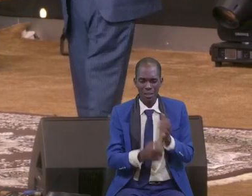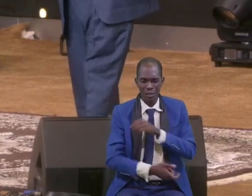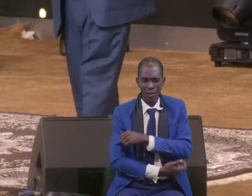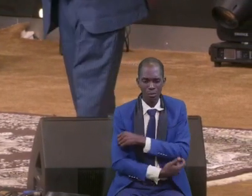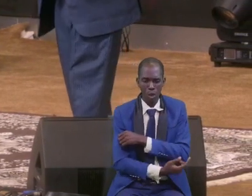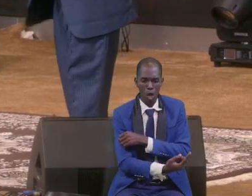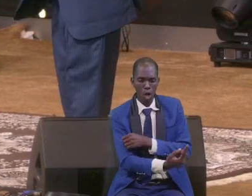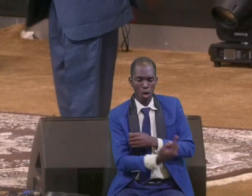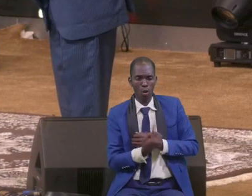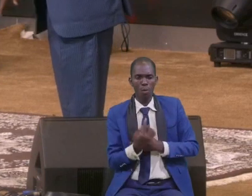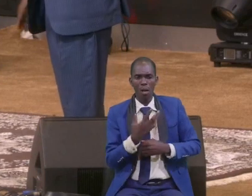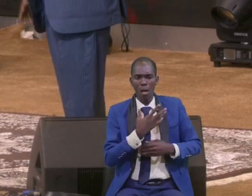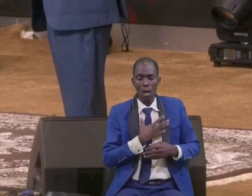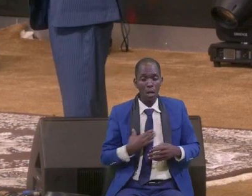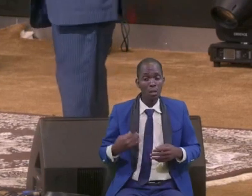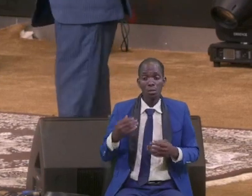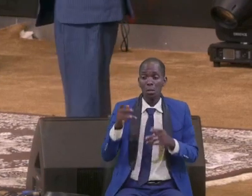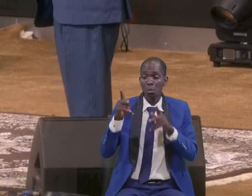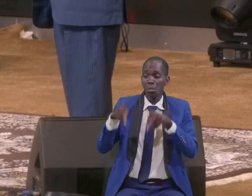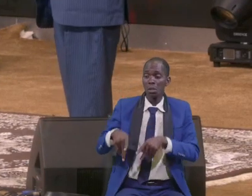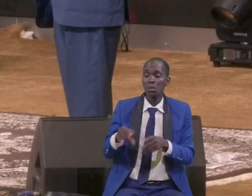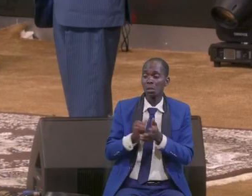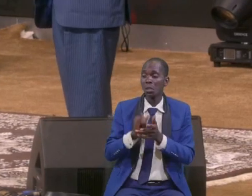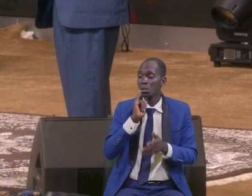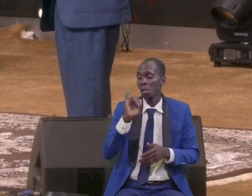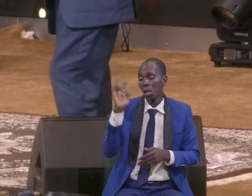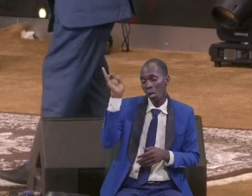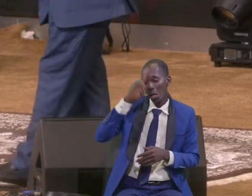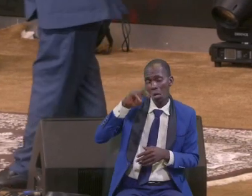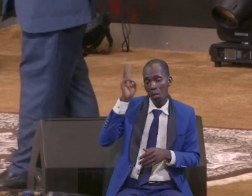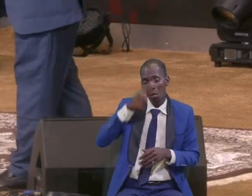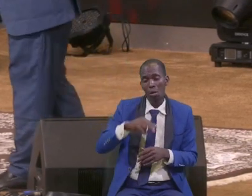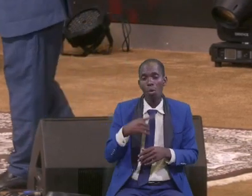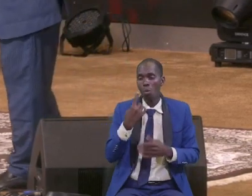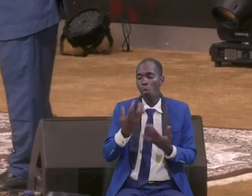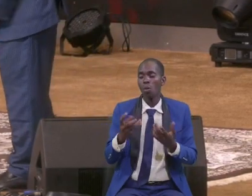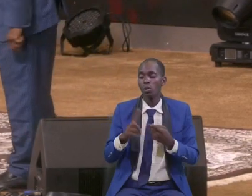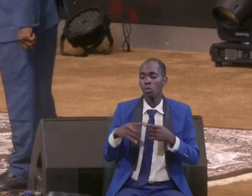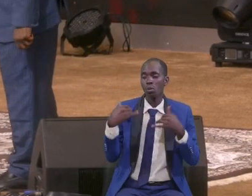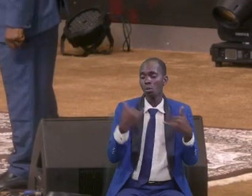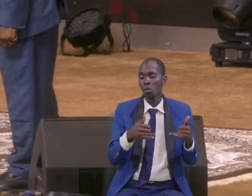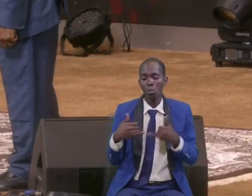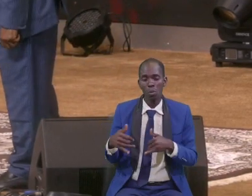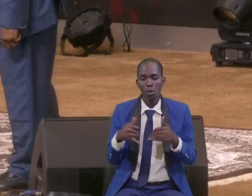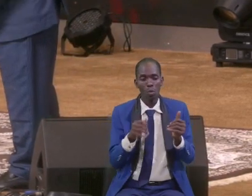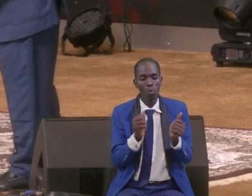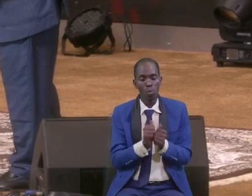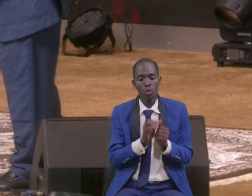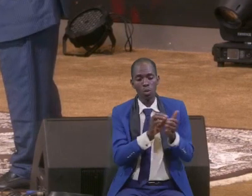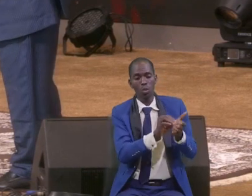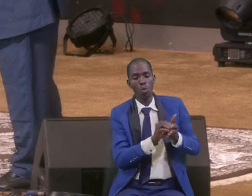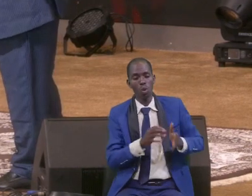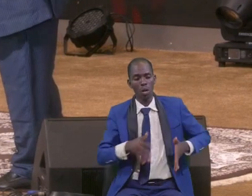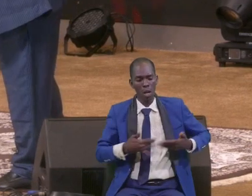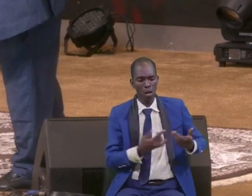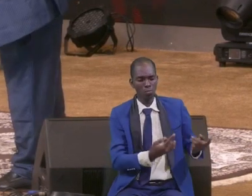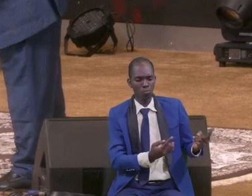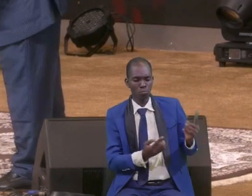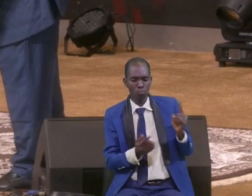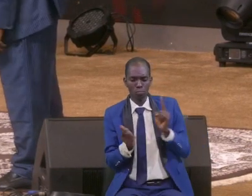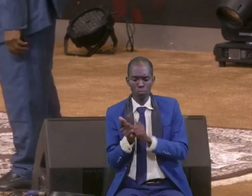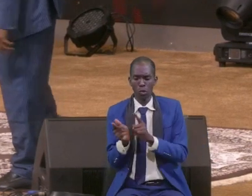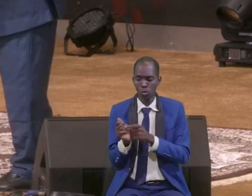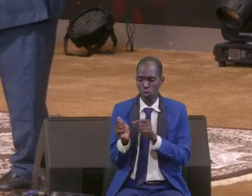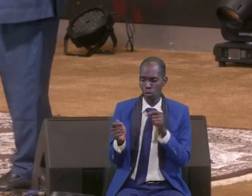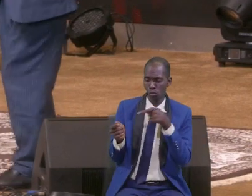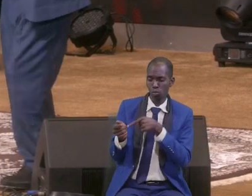frivolous fellow, careless fellow, gambler, he wants to gamble with your eternal life, comes into your life and is, you know, wanting